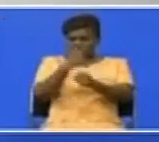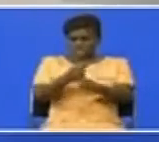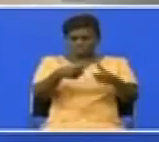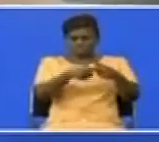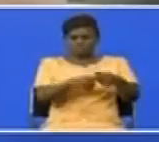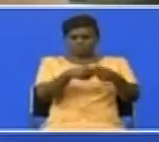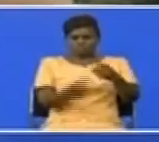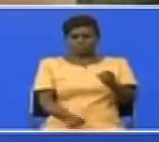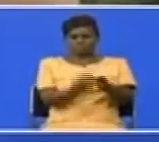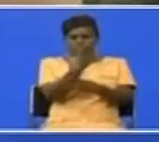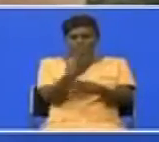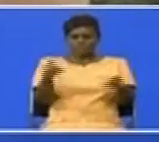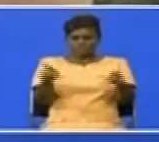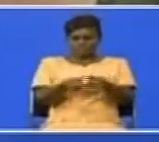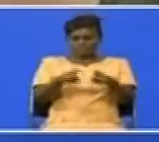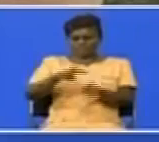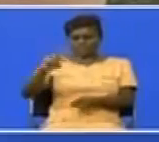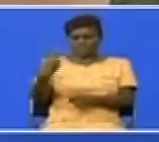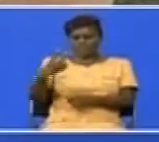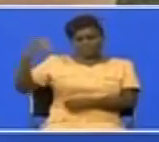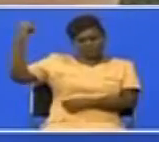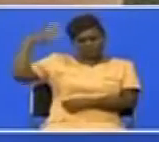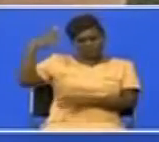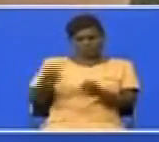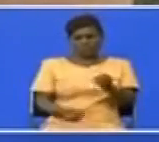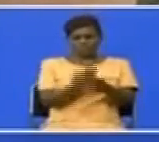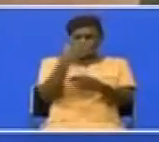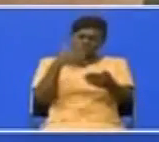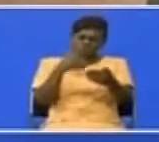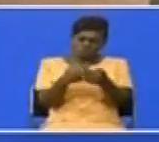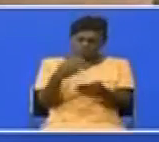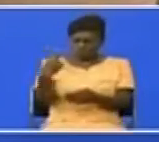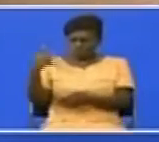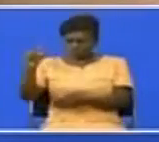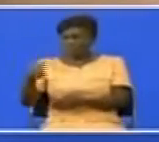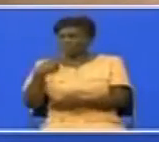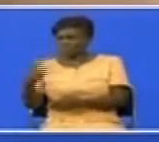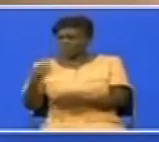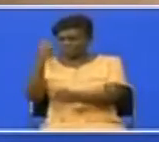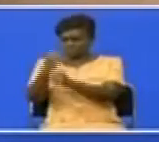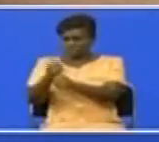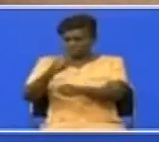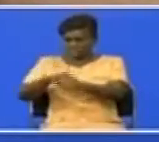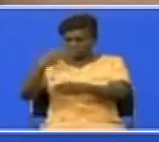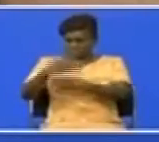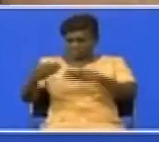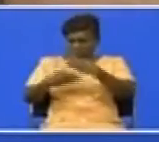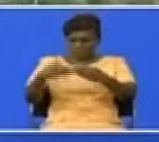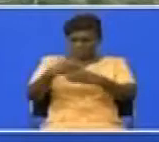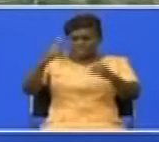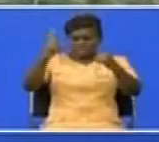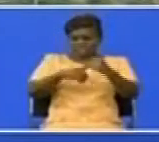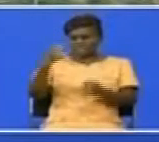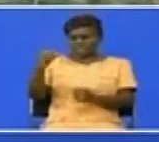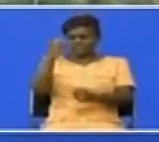hydropower projects. The 7 hydropower projects will create approximately 2,100 jobs during construction and 60